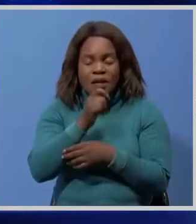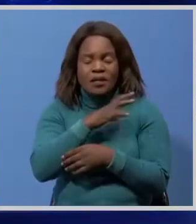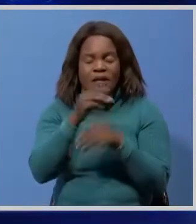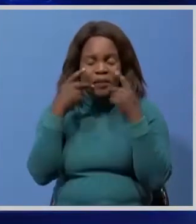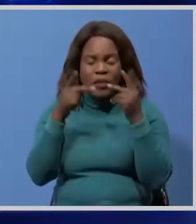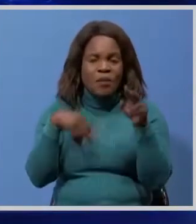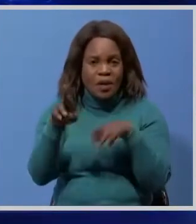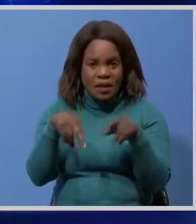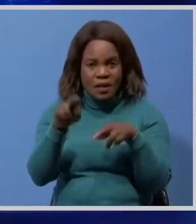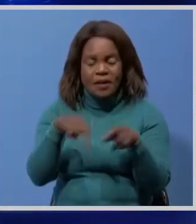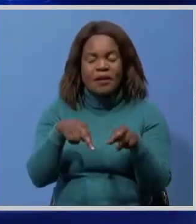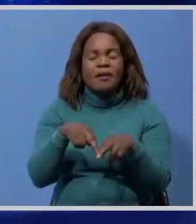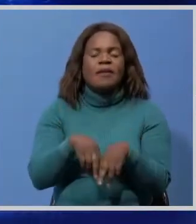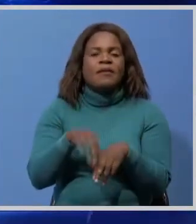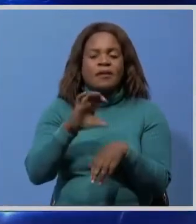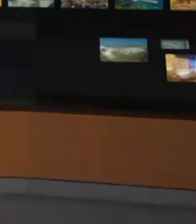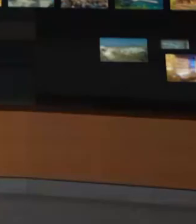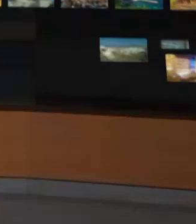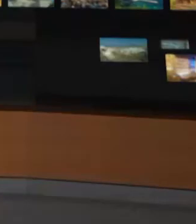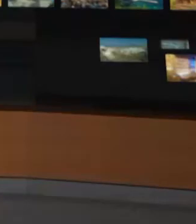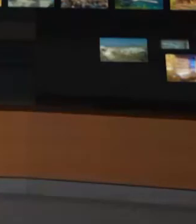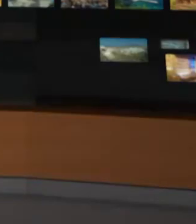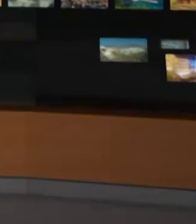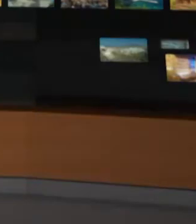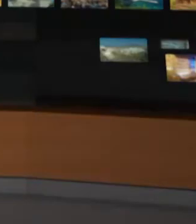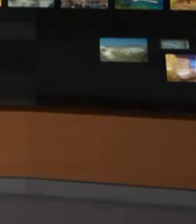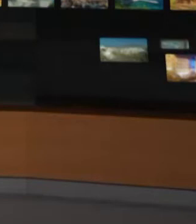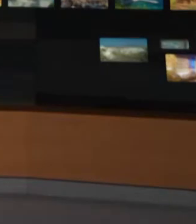public relations, Isaac Chipampe. Remember to